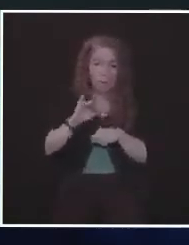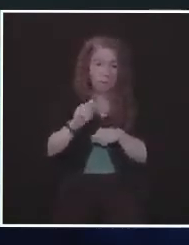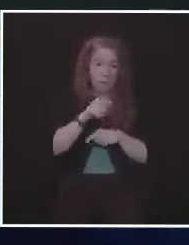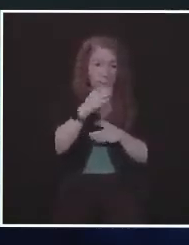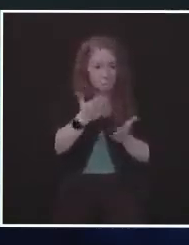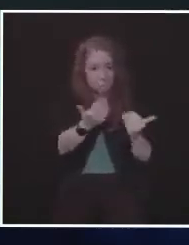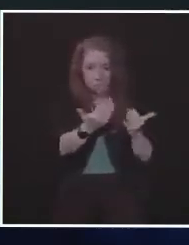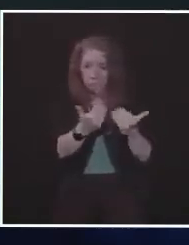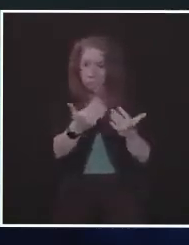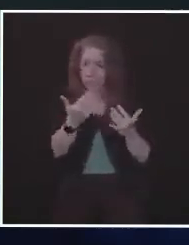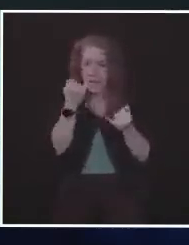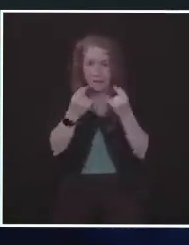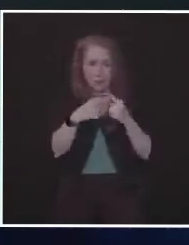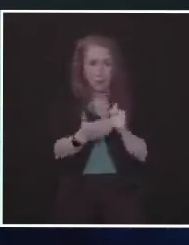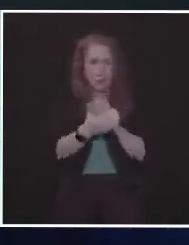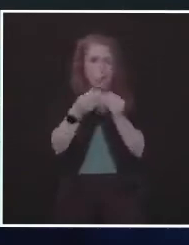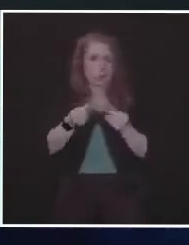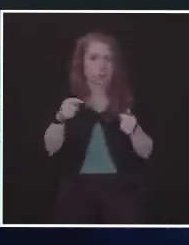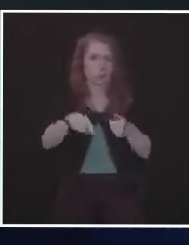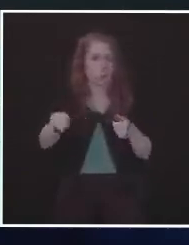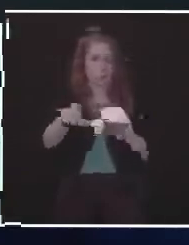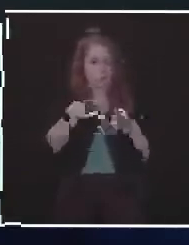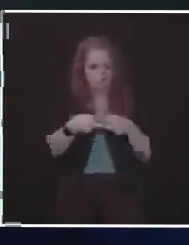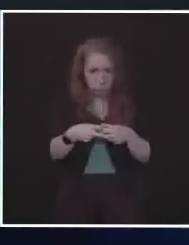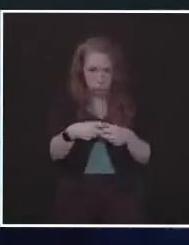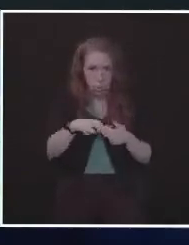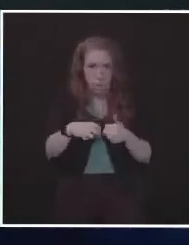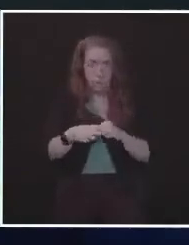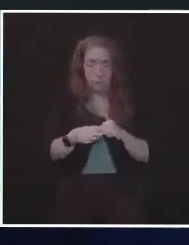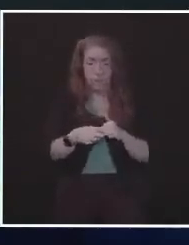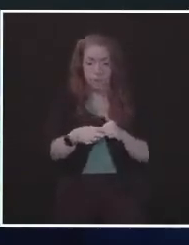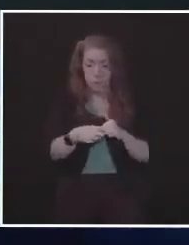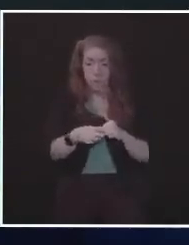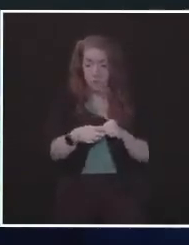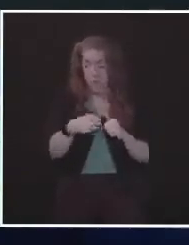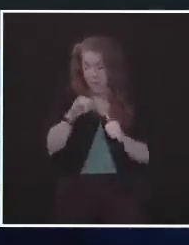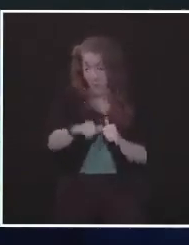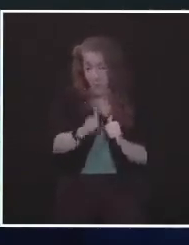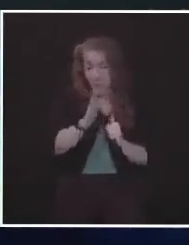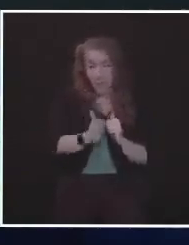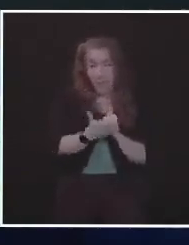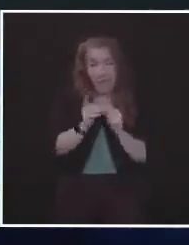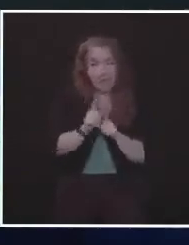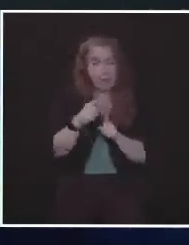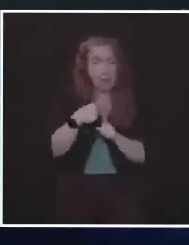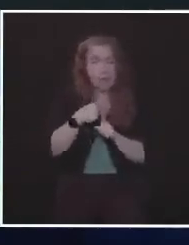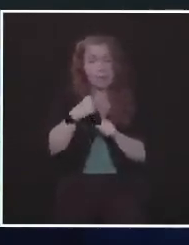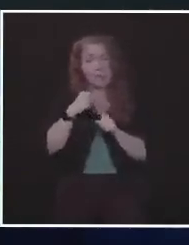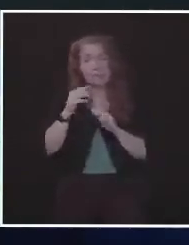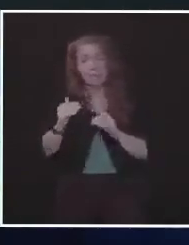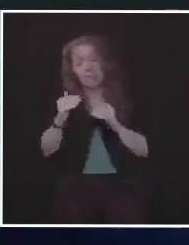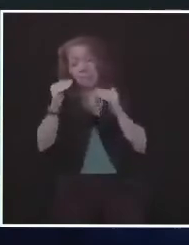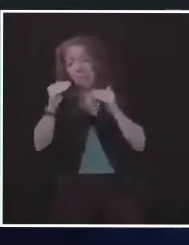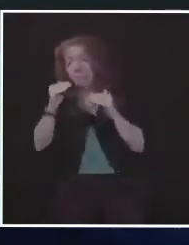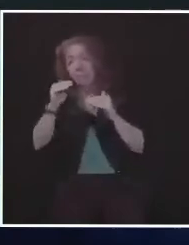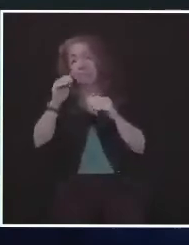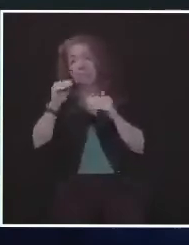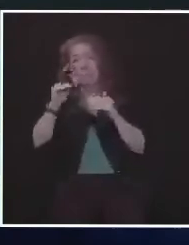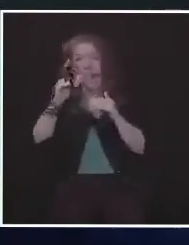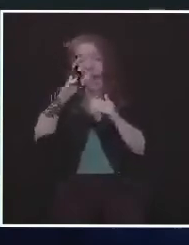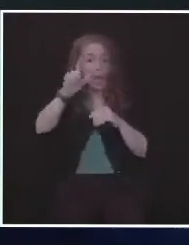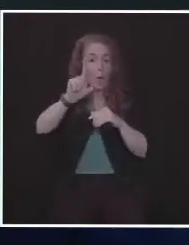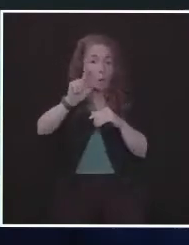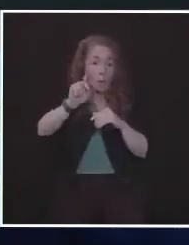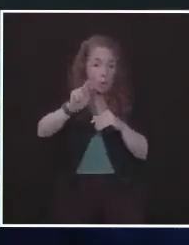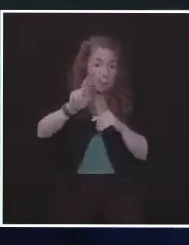it helps us as we're going and pursuing our lunar missions, and then going out to Mars and wherever